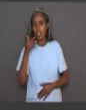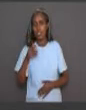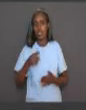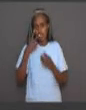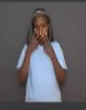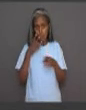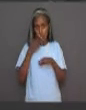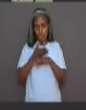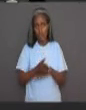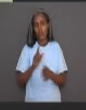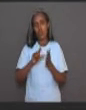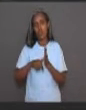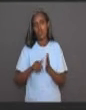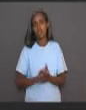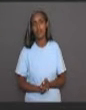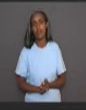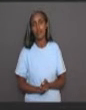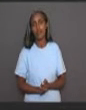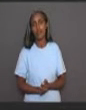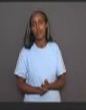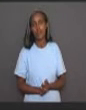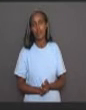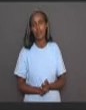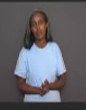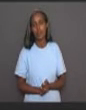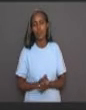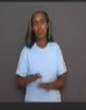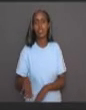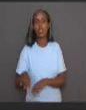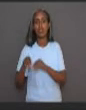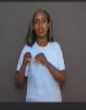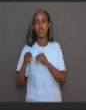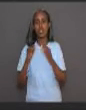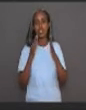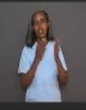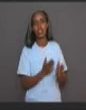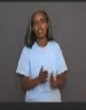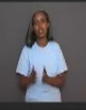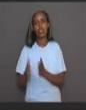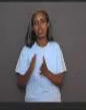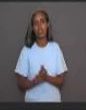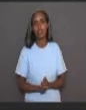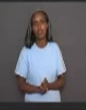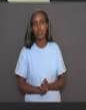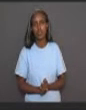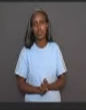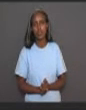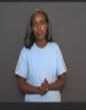in a few minutes. Students, Let's get ready.